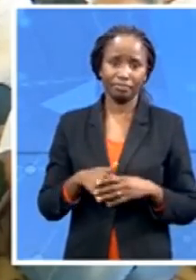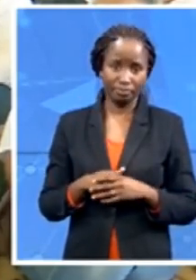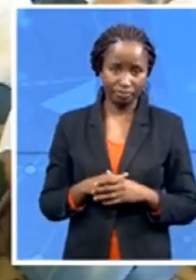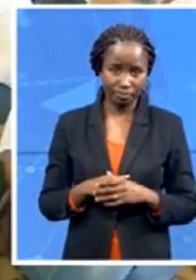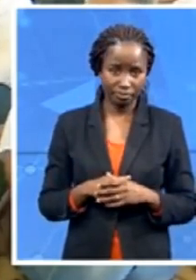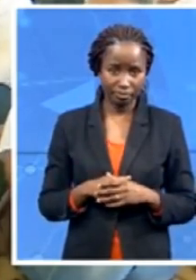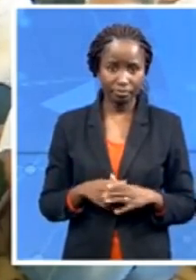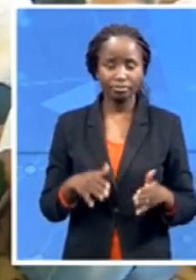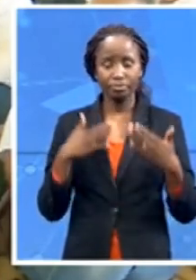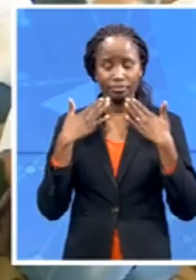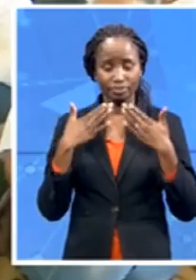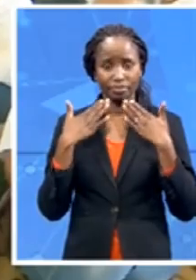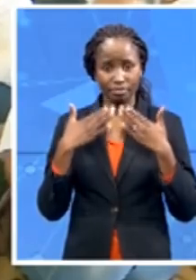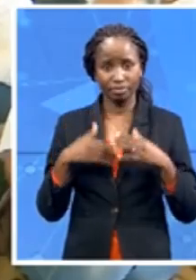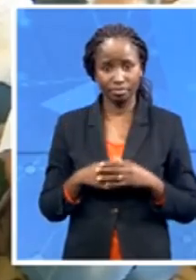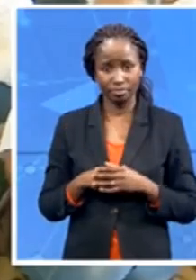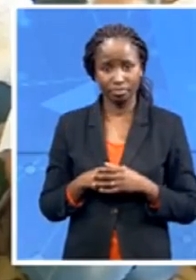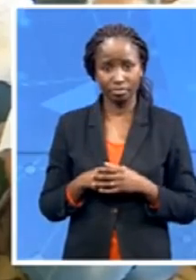Thank you, Sekela Mongameli.